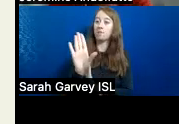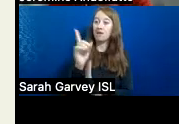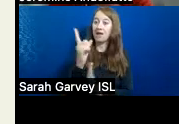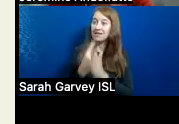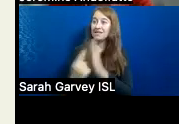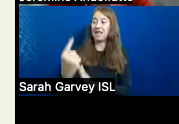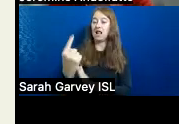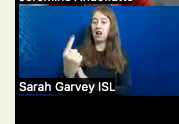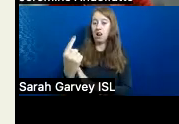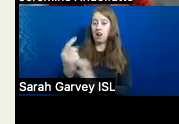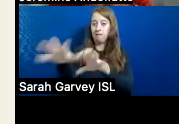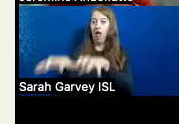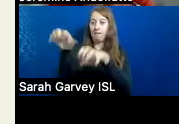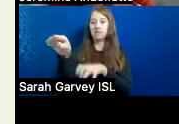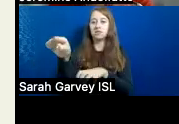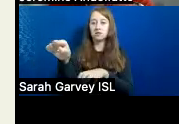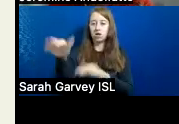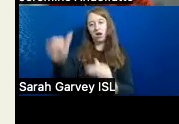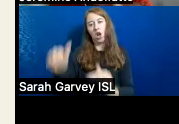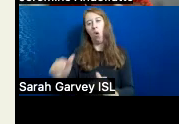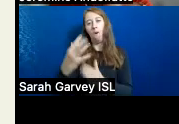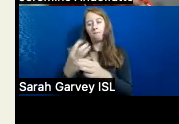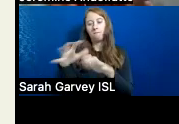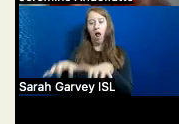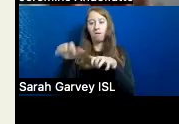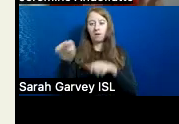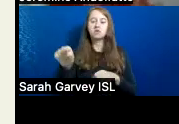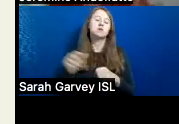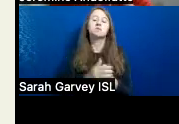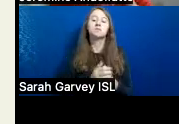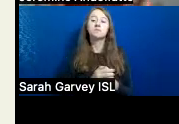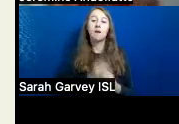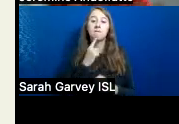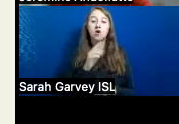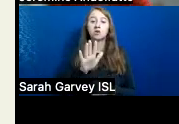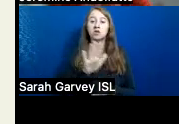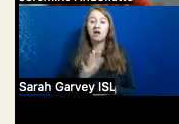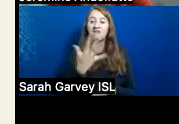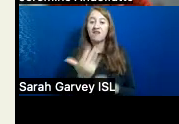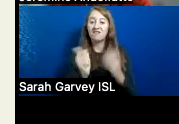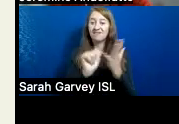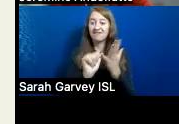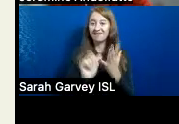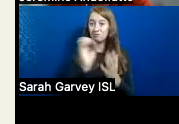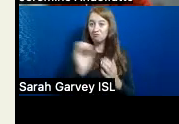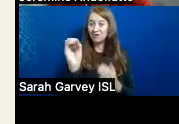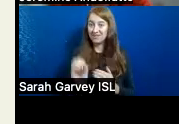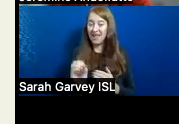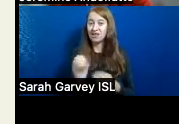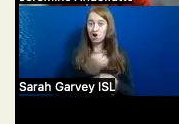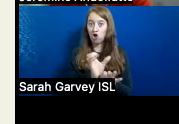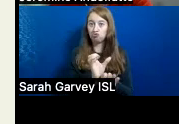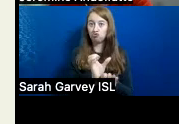parliament. Only 56% of the countries had the quota law applying to the upper house and